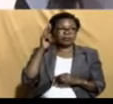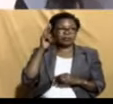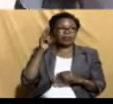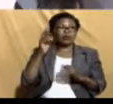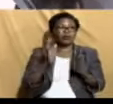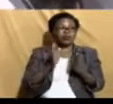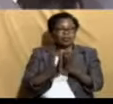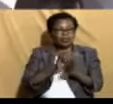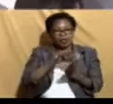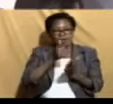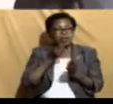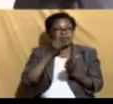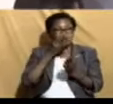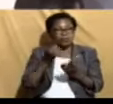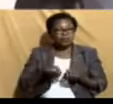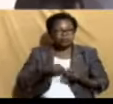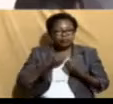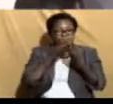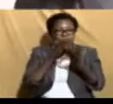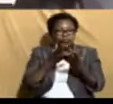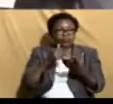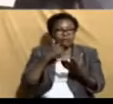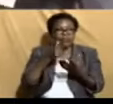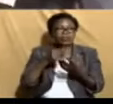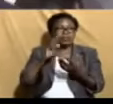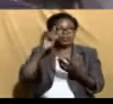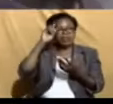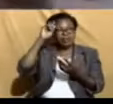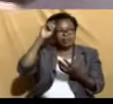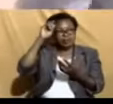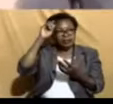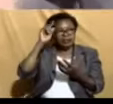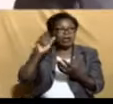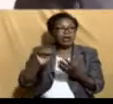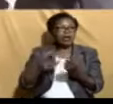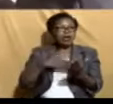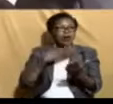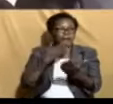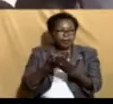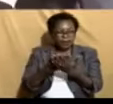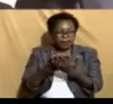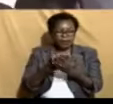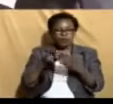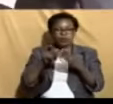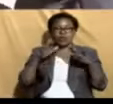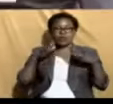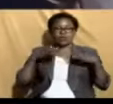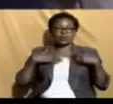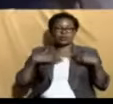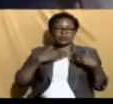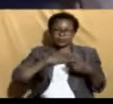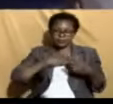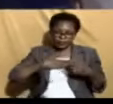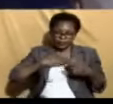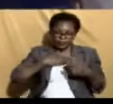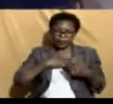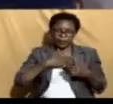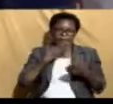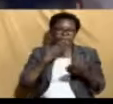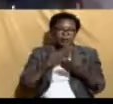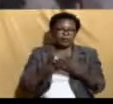those detailed in our submissions, we urge that the Honorable Attorney General's appeal be allowed. I thank you.